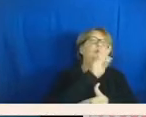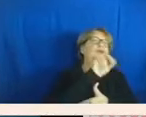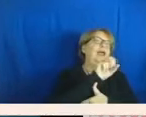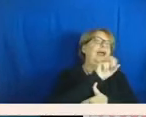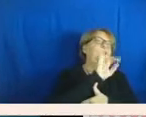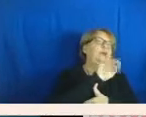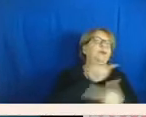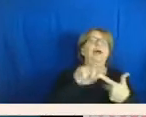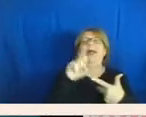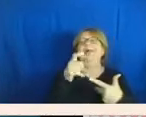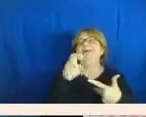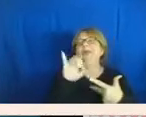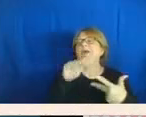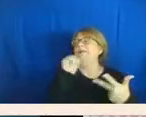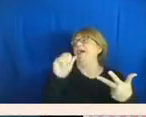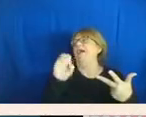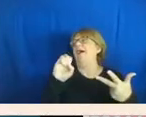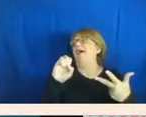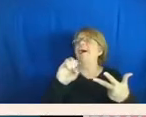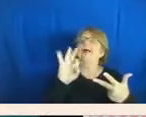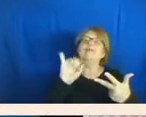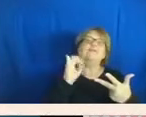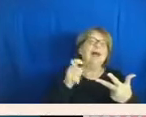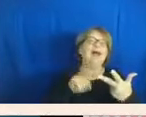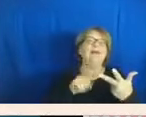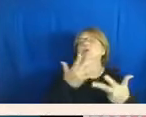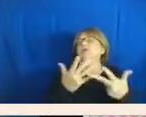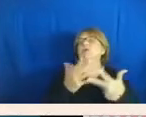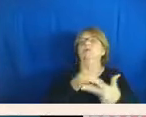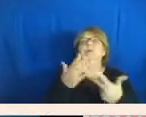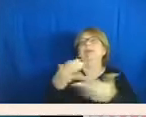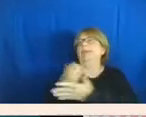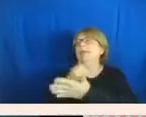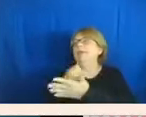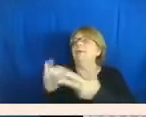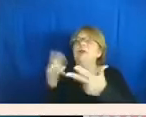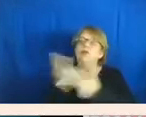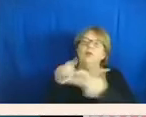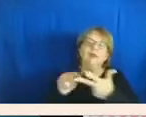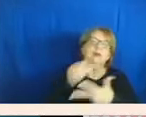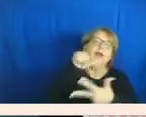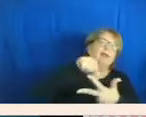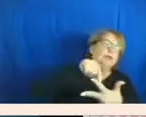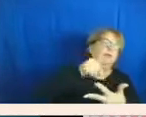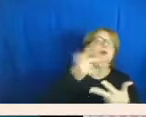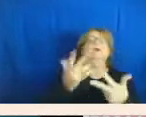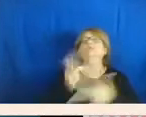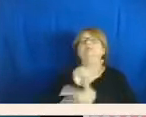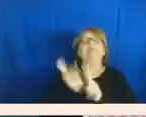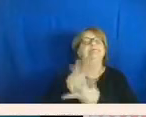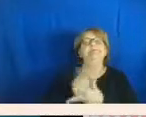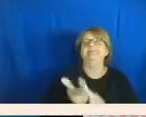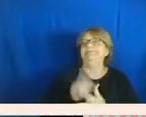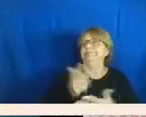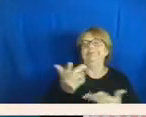and vice versa. Collections might be on Experian and TransUnion, not on Equifax. It's not uncommon